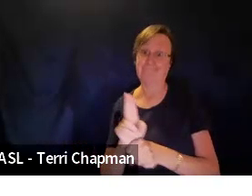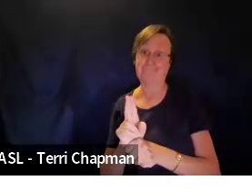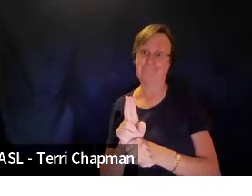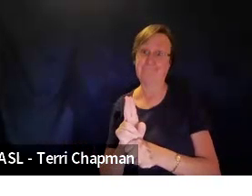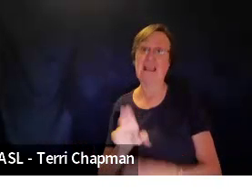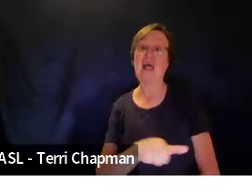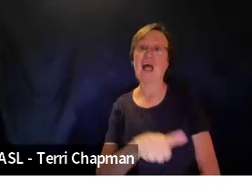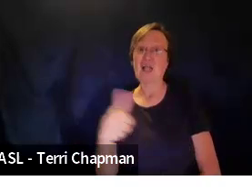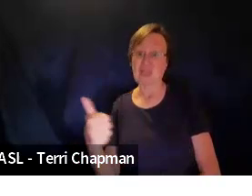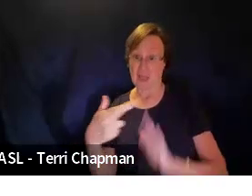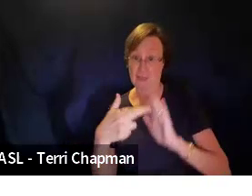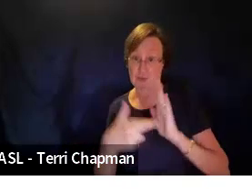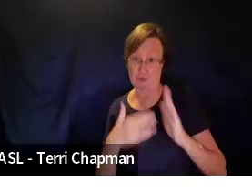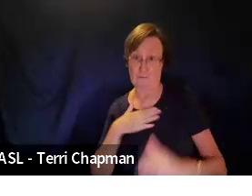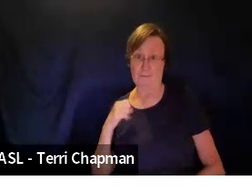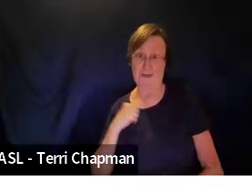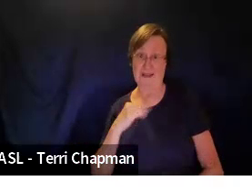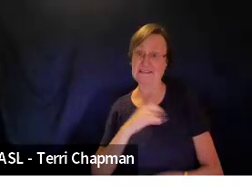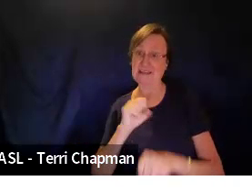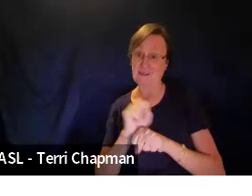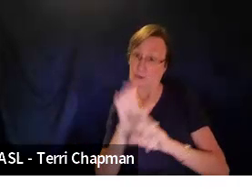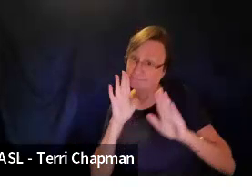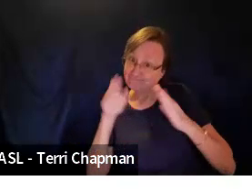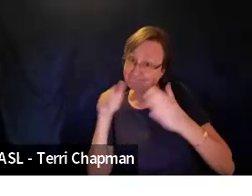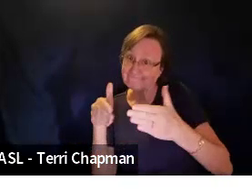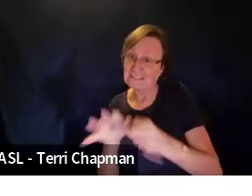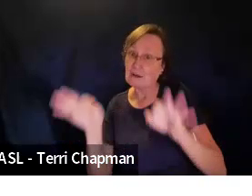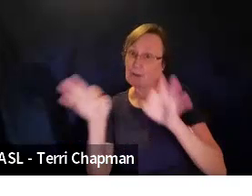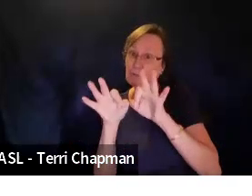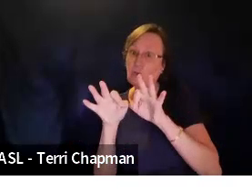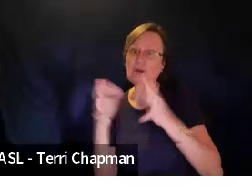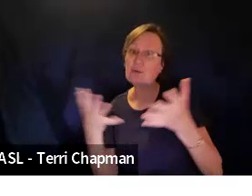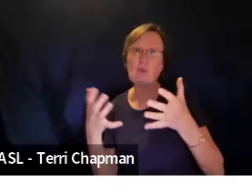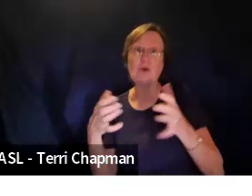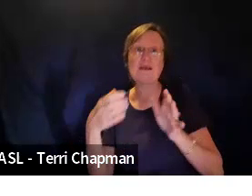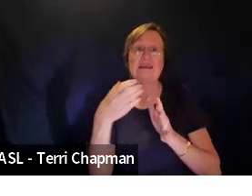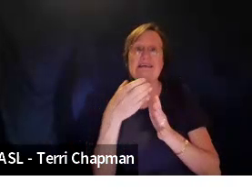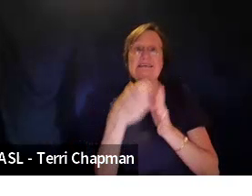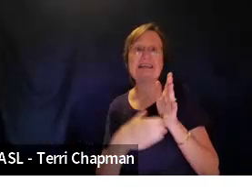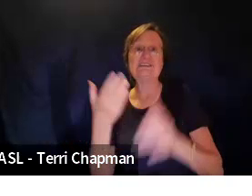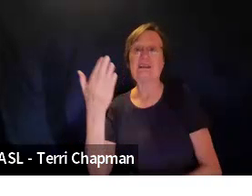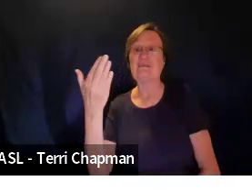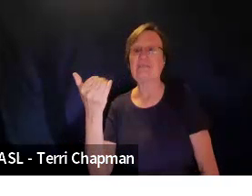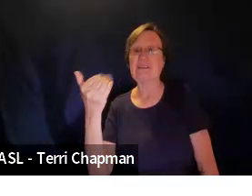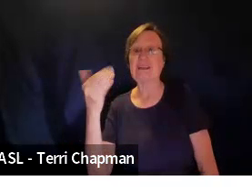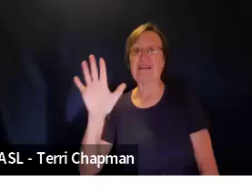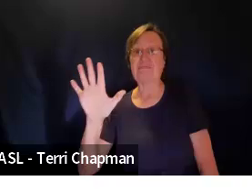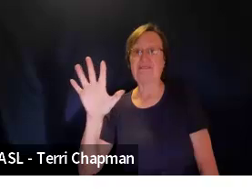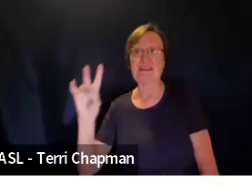that is really important in this space is Section 1557 of the Affordable Care